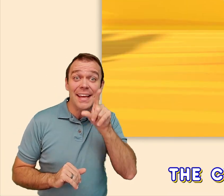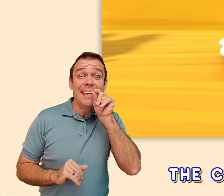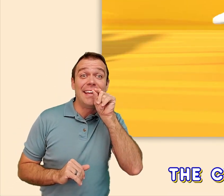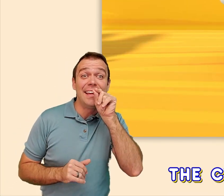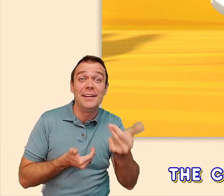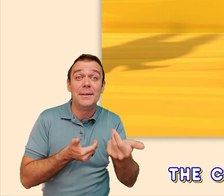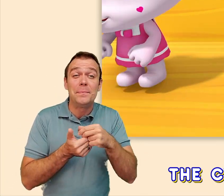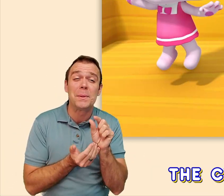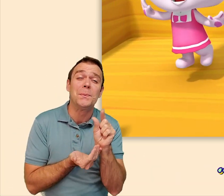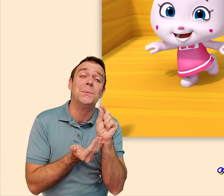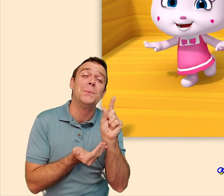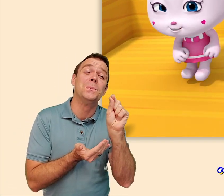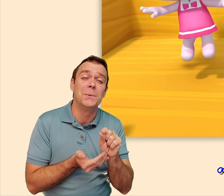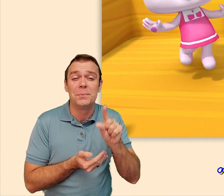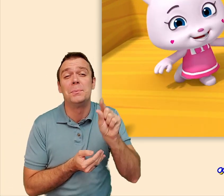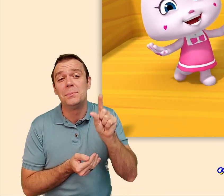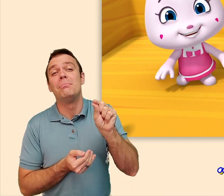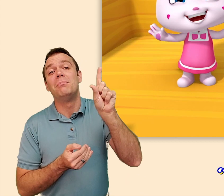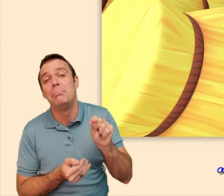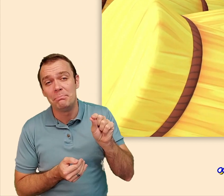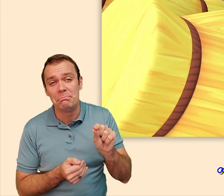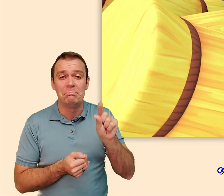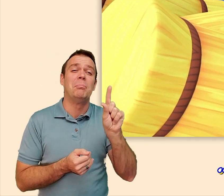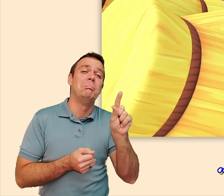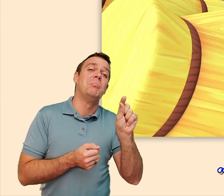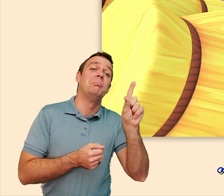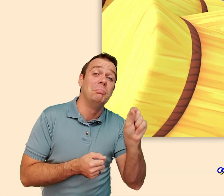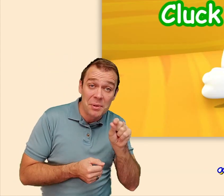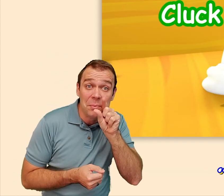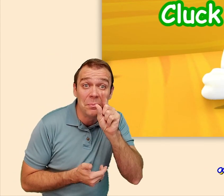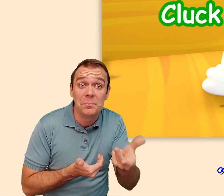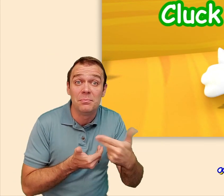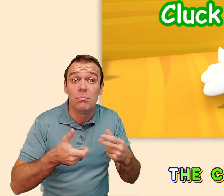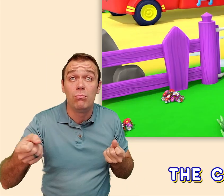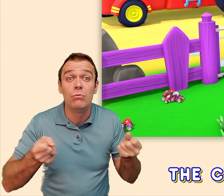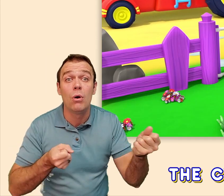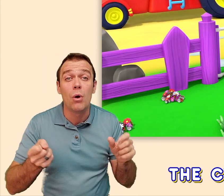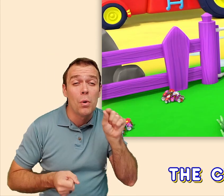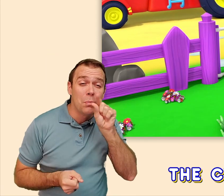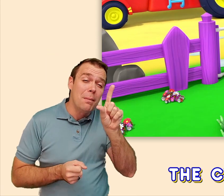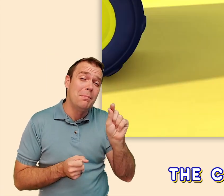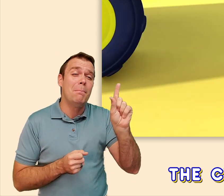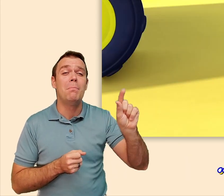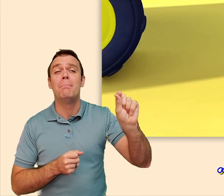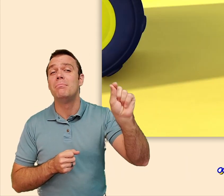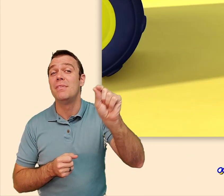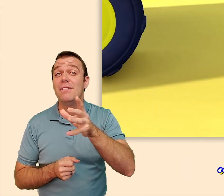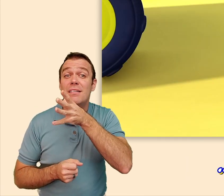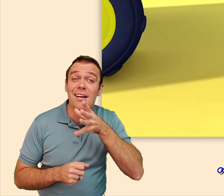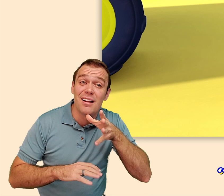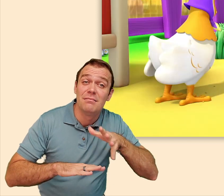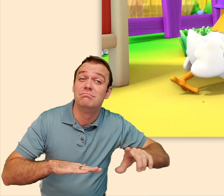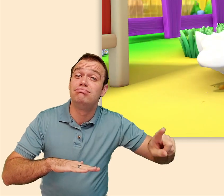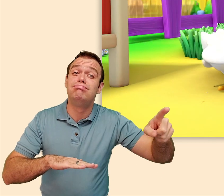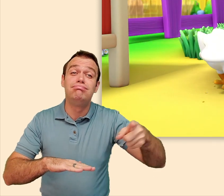chickie. The chickie on the tractor goes cluck, cluck, cluck, cluck, cluck, cluck, cluck, cluck, cluck. The chickie on the tractor goes cluck, cluck,